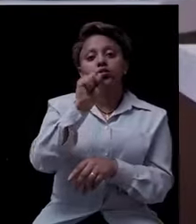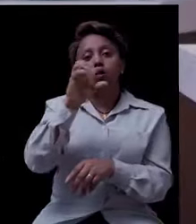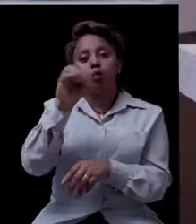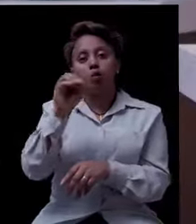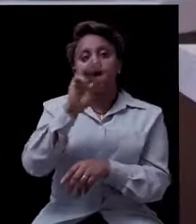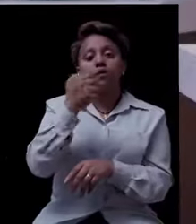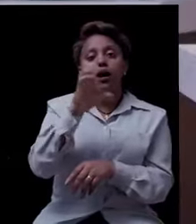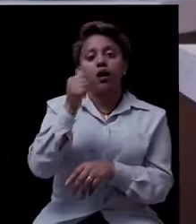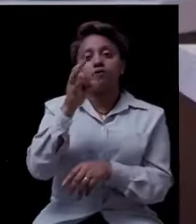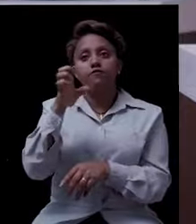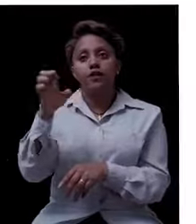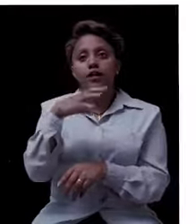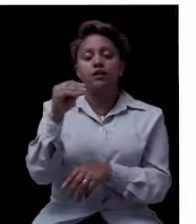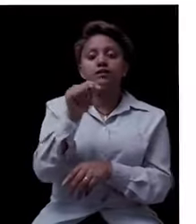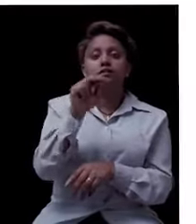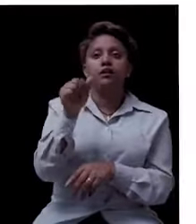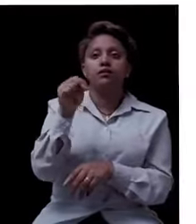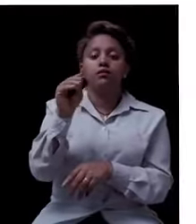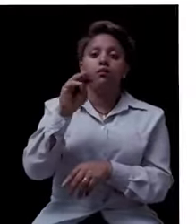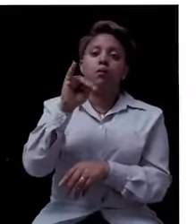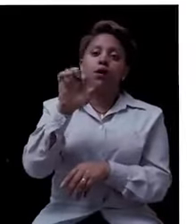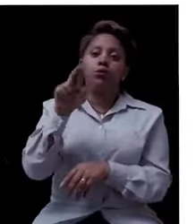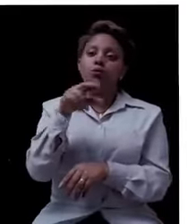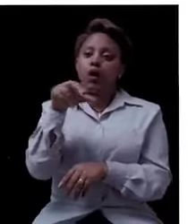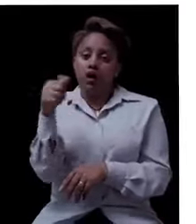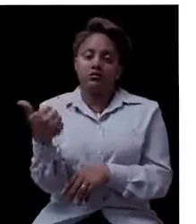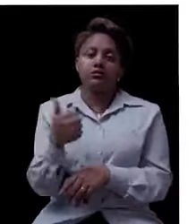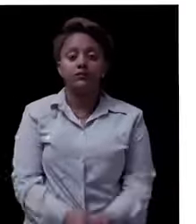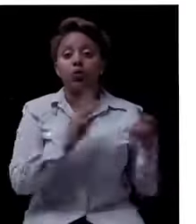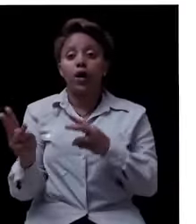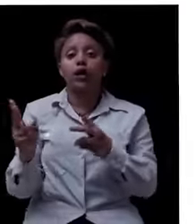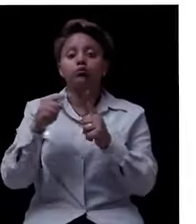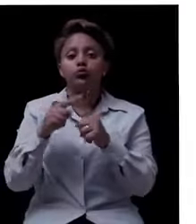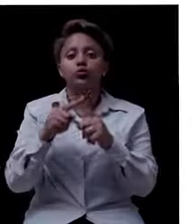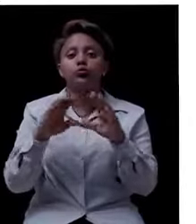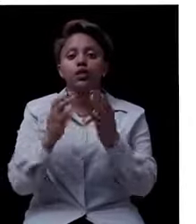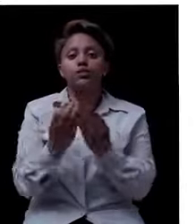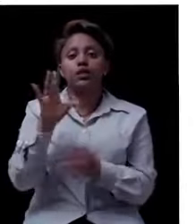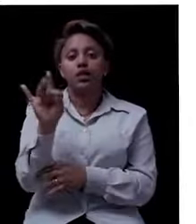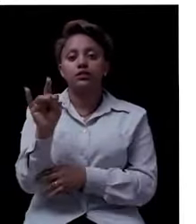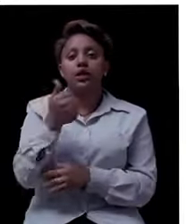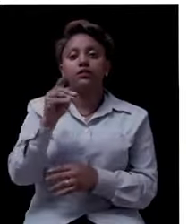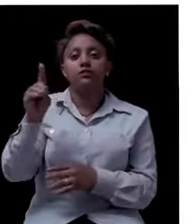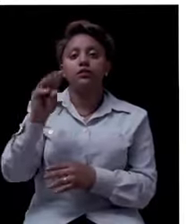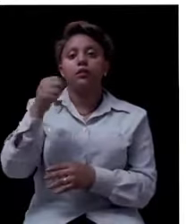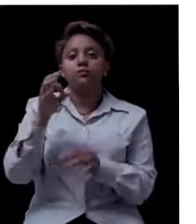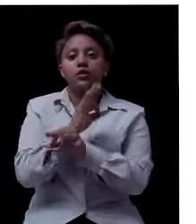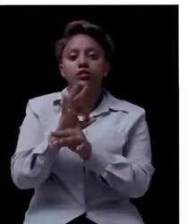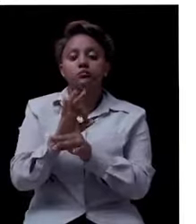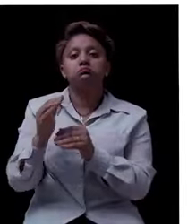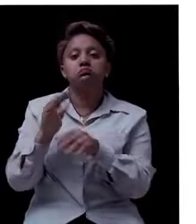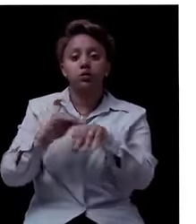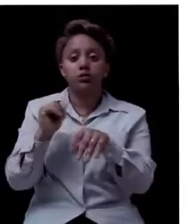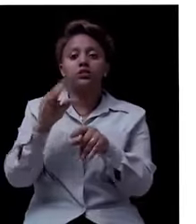of the cybersecurity vendors are Cisco, McAfee, and Trend Micro, and others. Welcome to